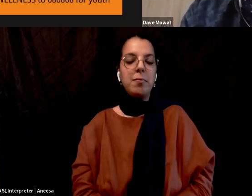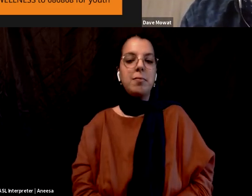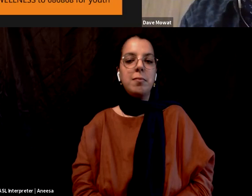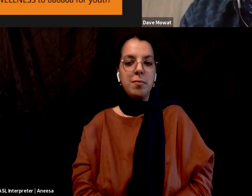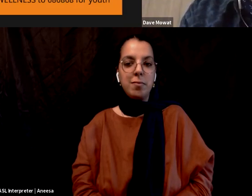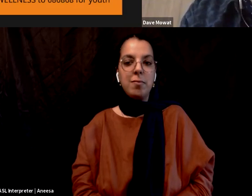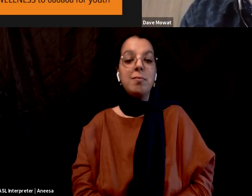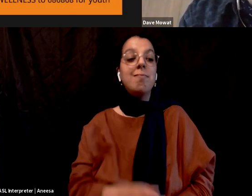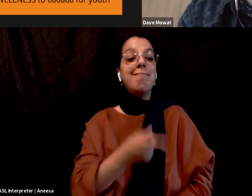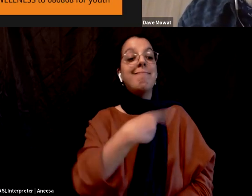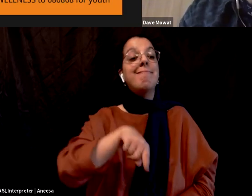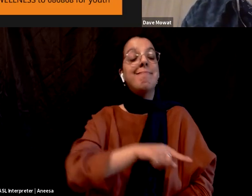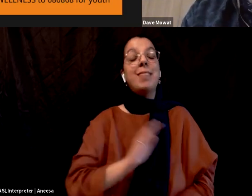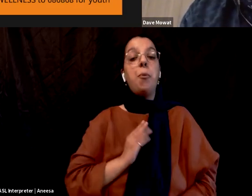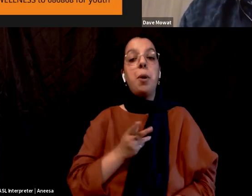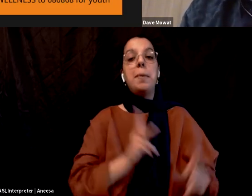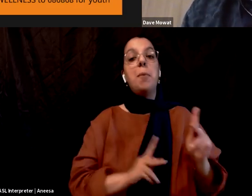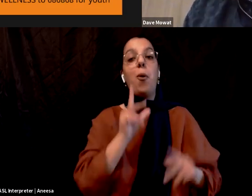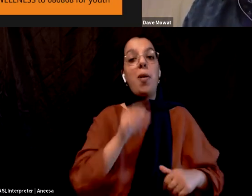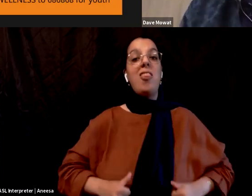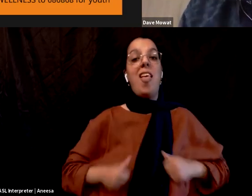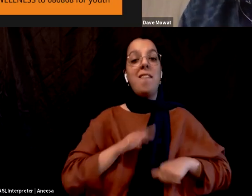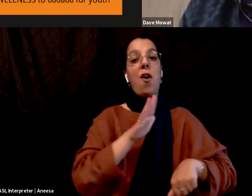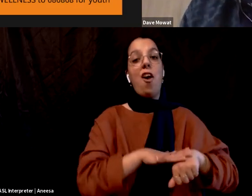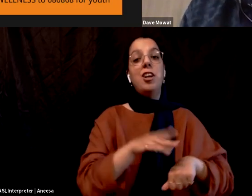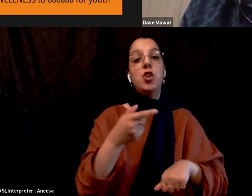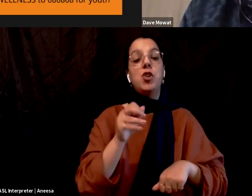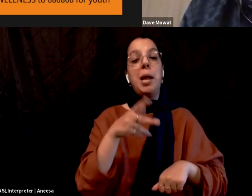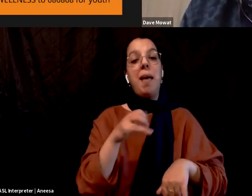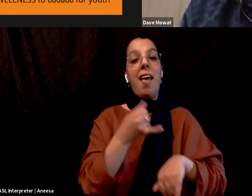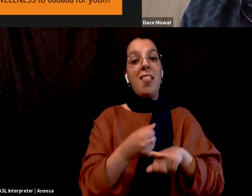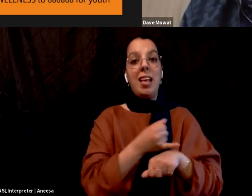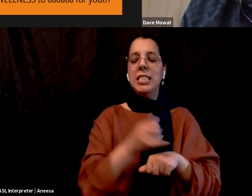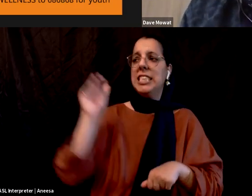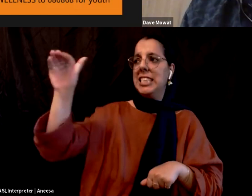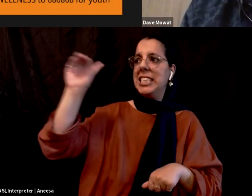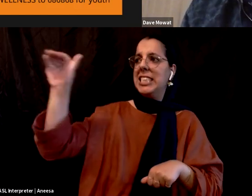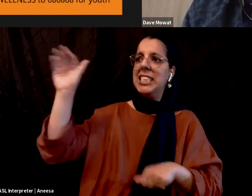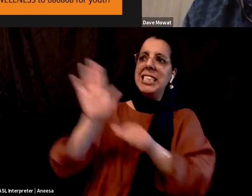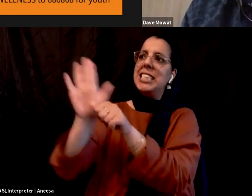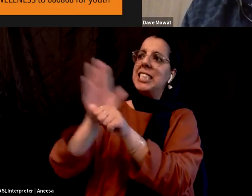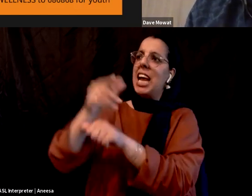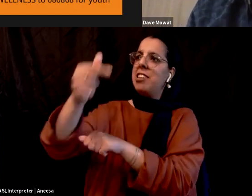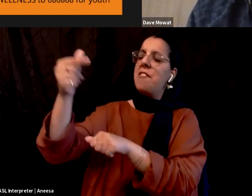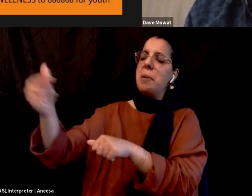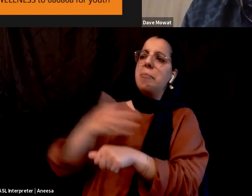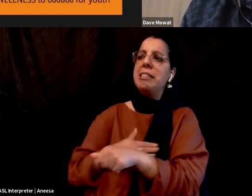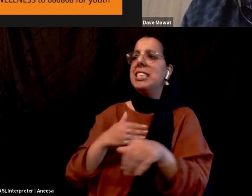eventually write the government, and attempts are made to move them off of Grape Island. And so eventually